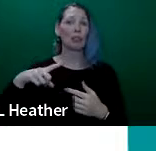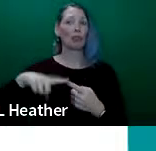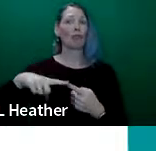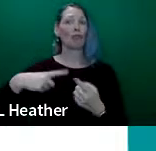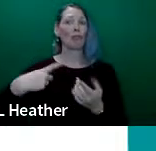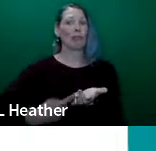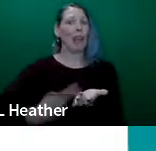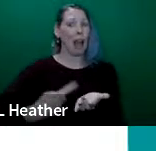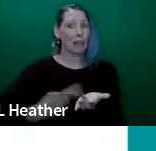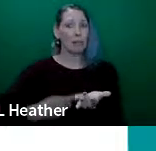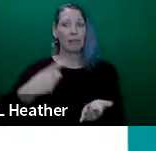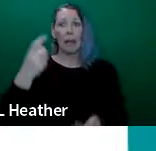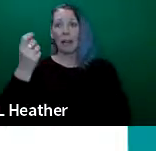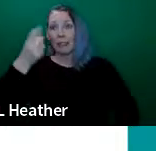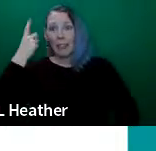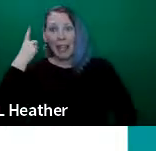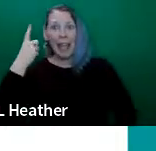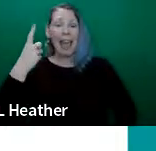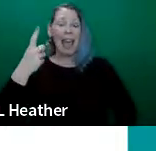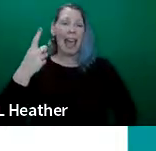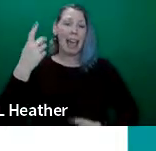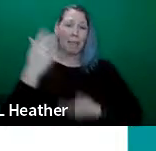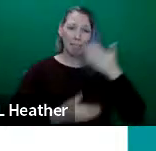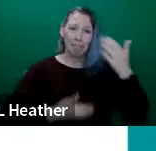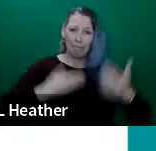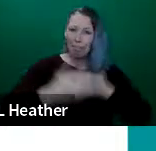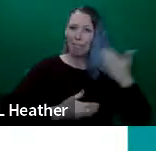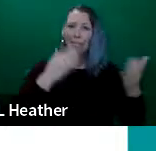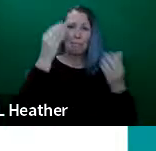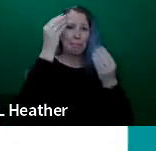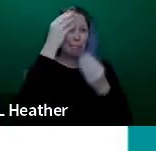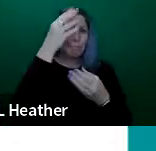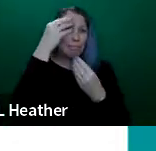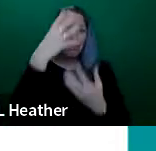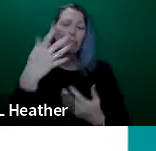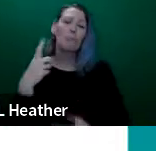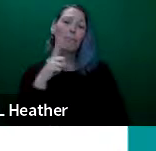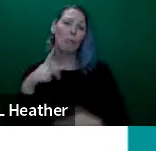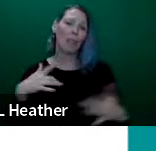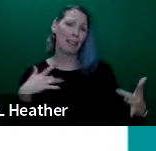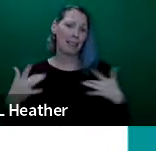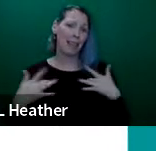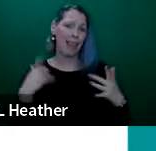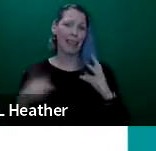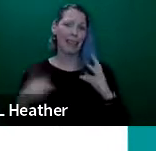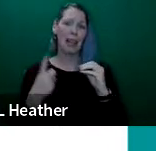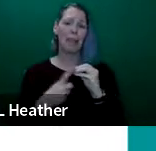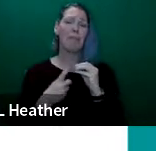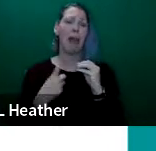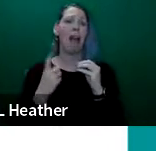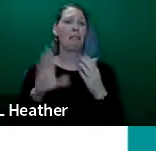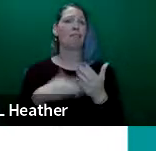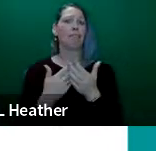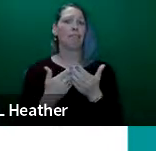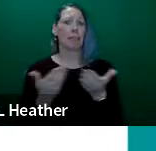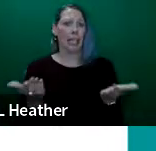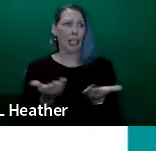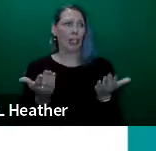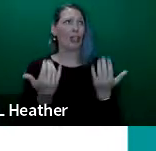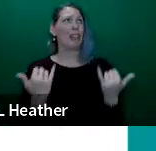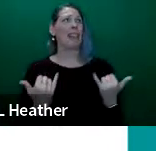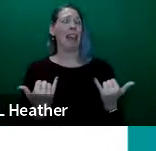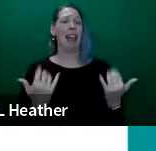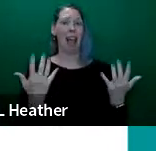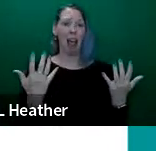discuss, to understand, to parse through information and data. And so we're excited about being able to get to this point and